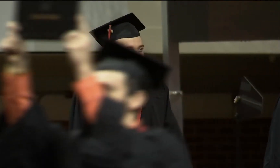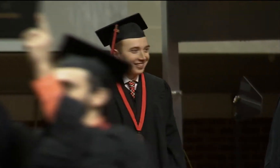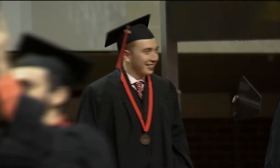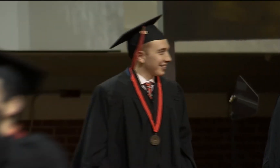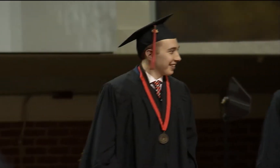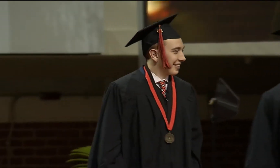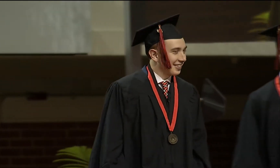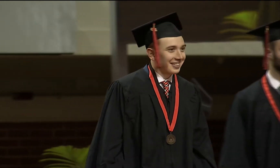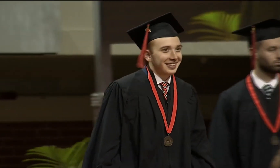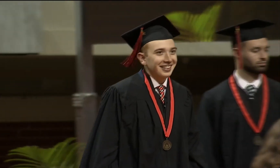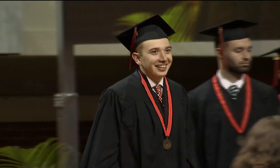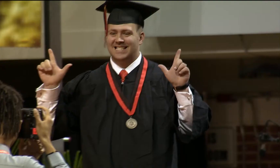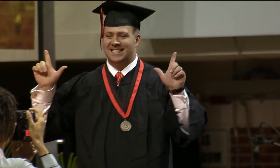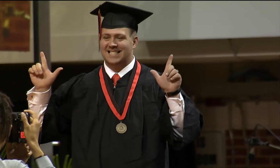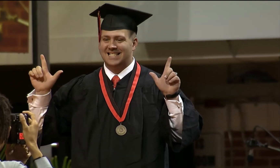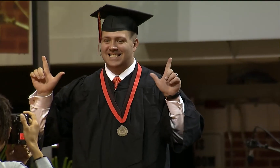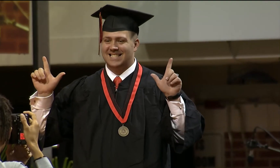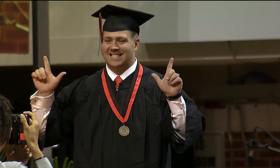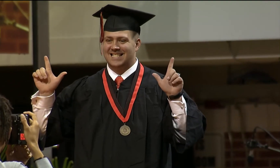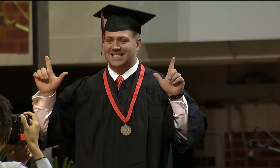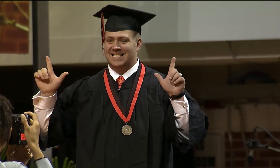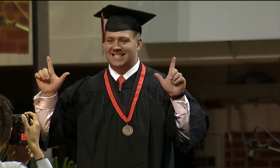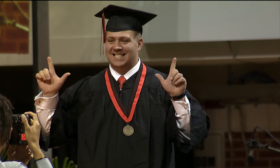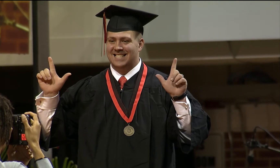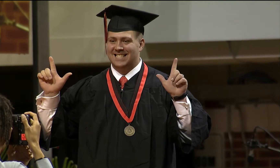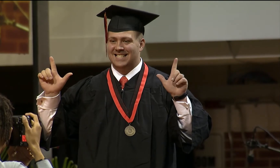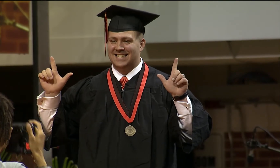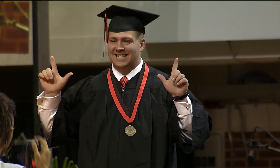Spencer Izell.